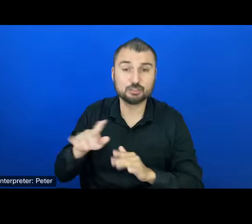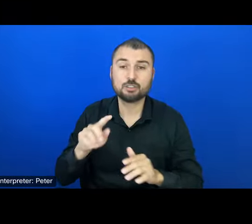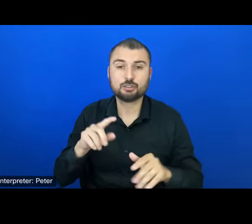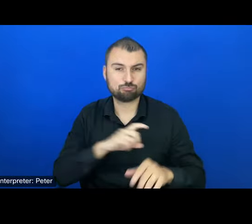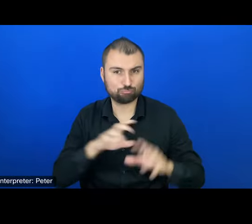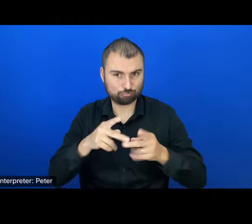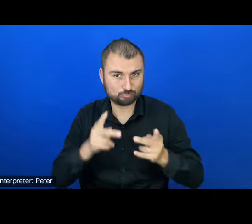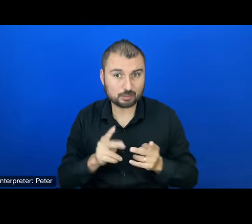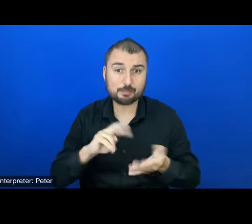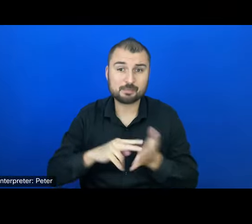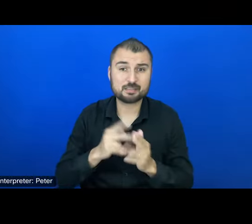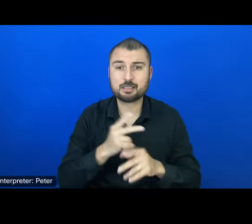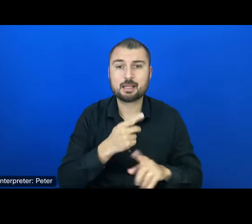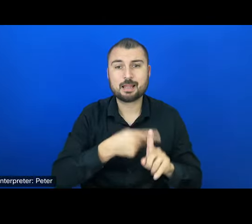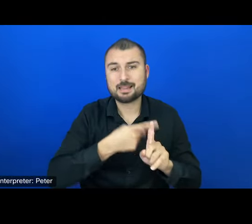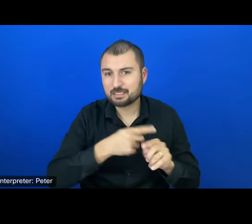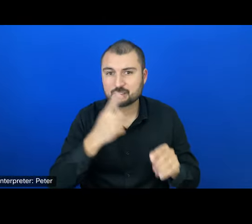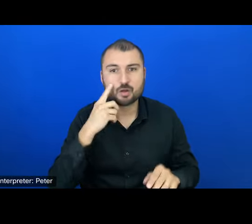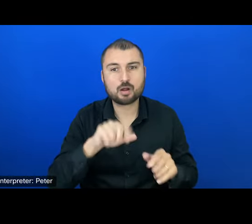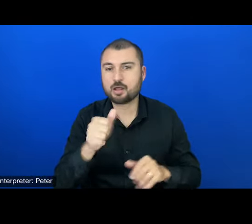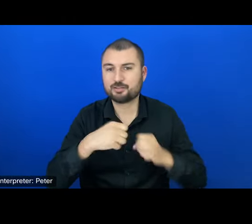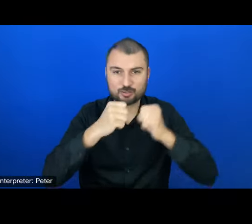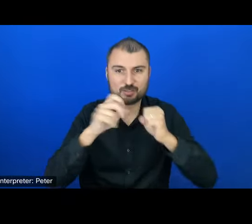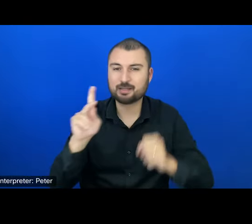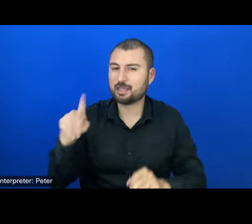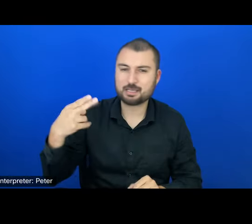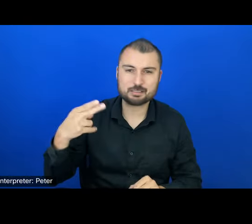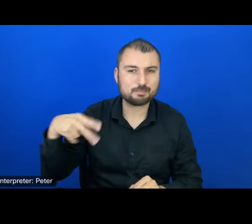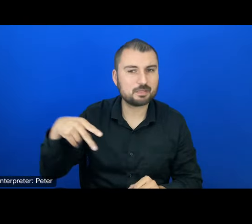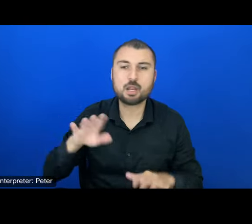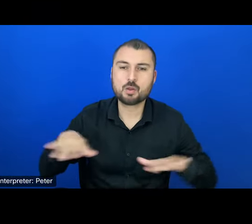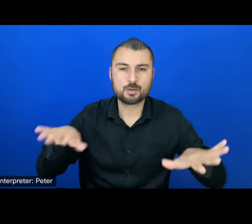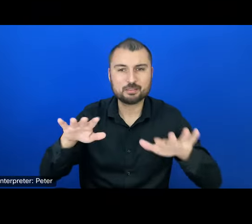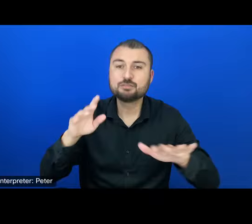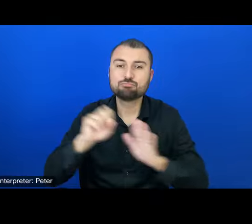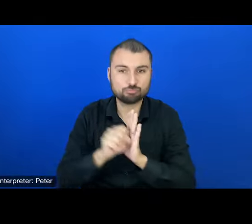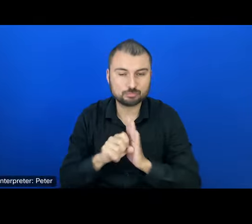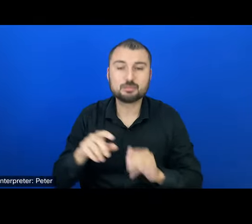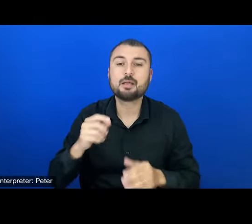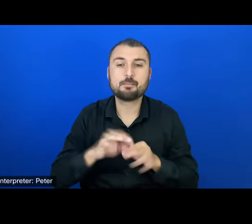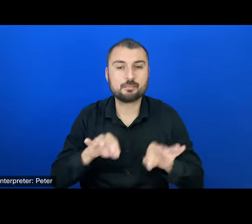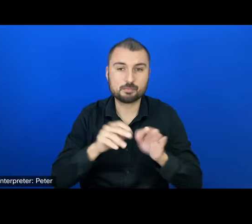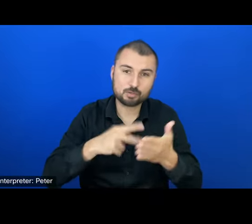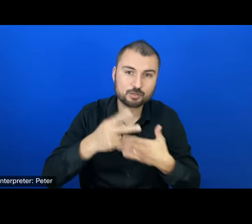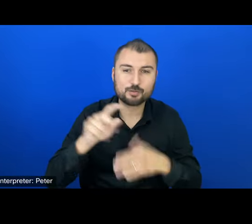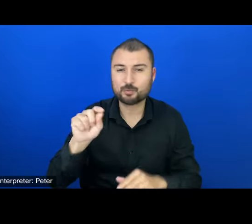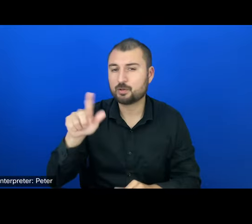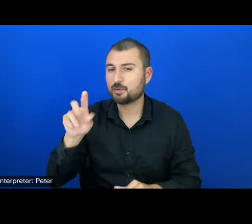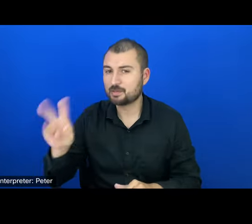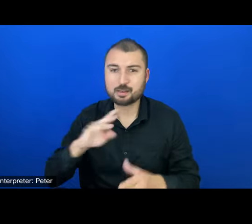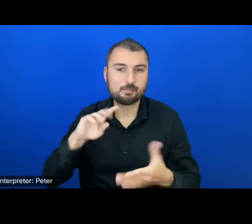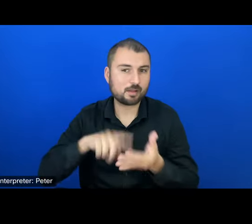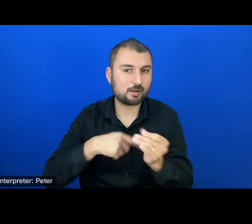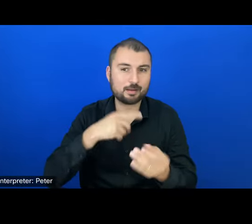and owned structures at various KHP locations across the state. Major projects in 2026 include an expenditure